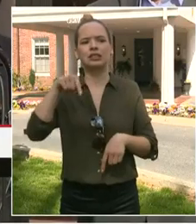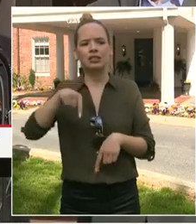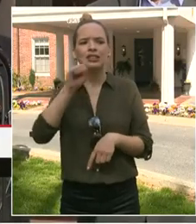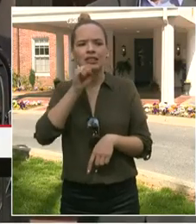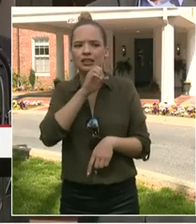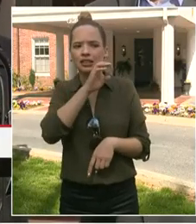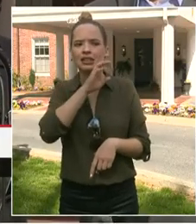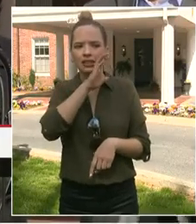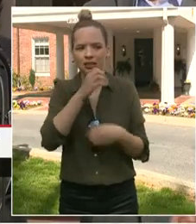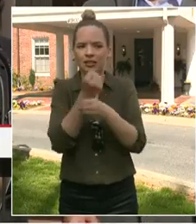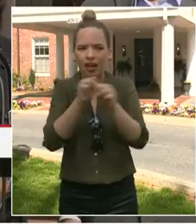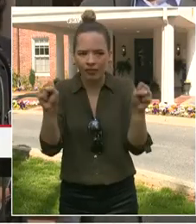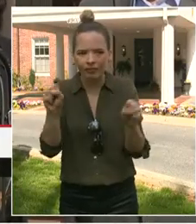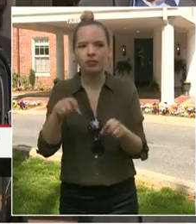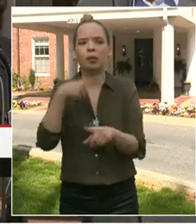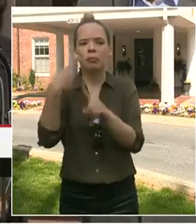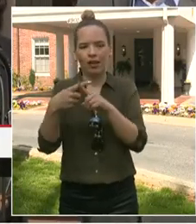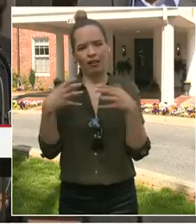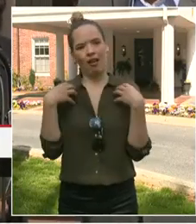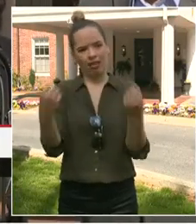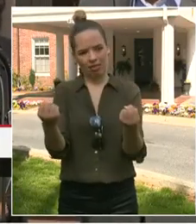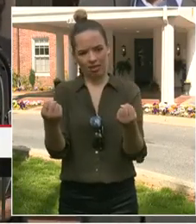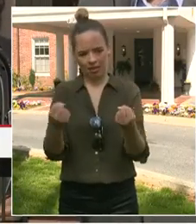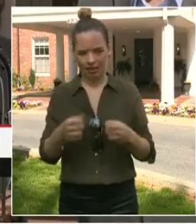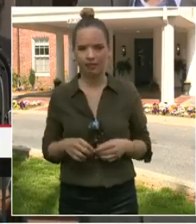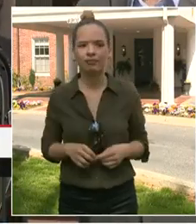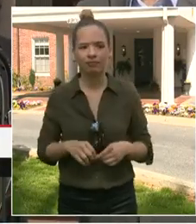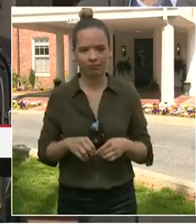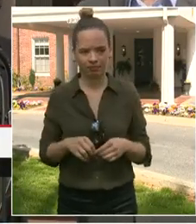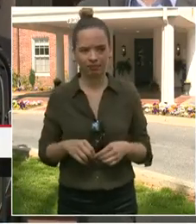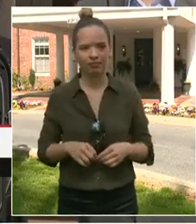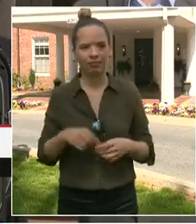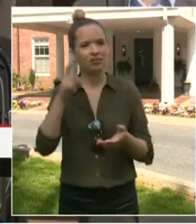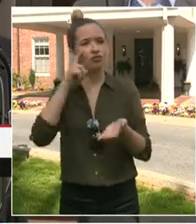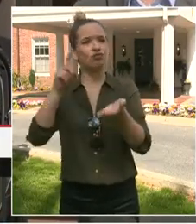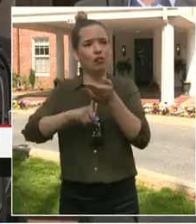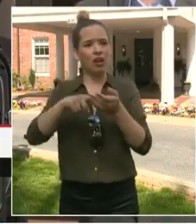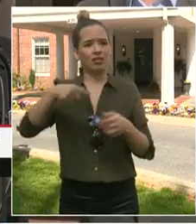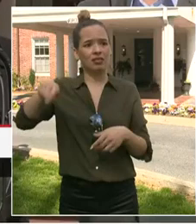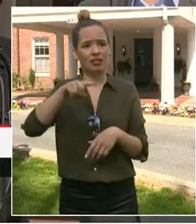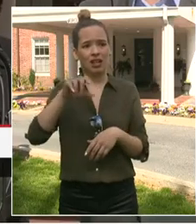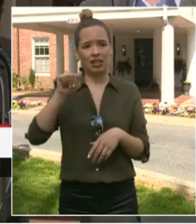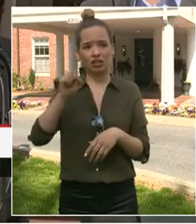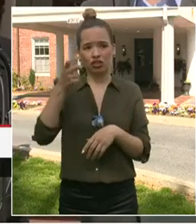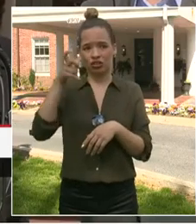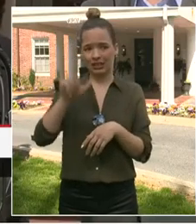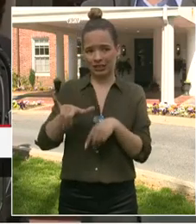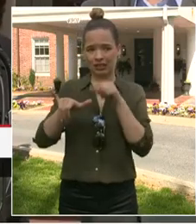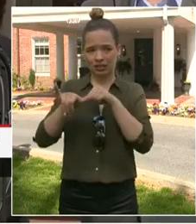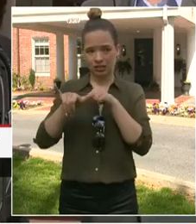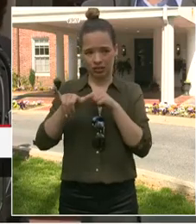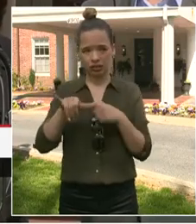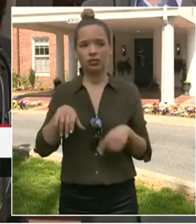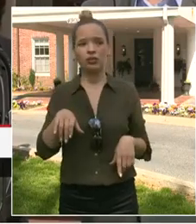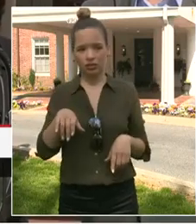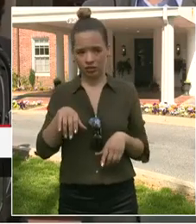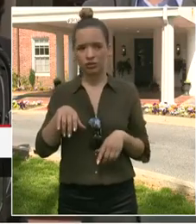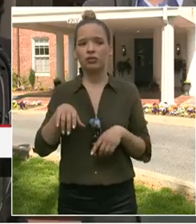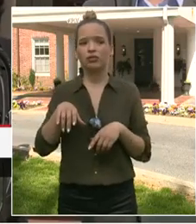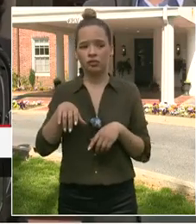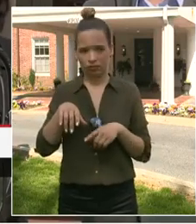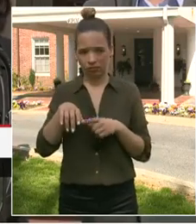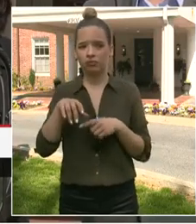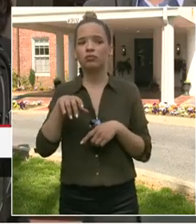I also want to recognize and thank Ms. Ashley Williams, who is the Associate Director of the Office of Apprenticeship, Information,